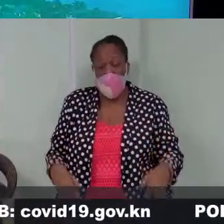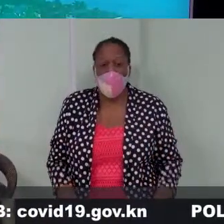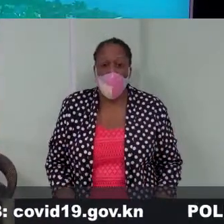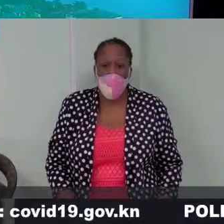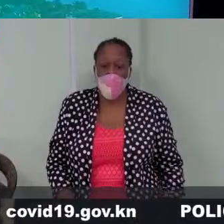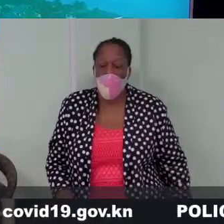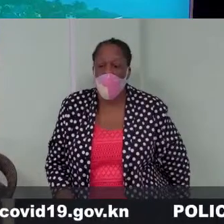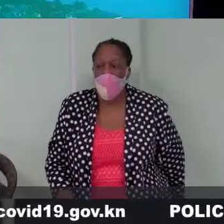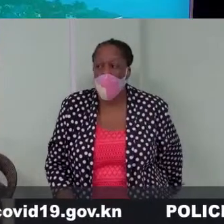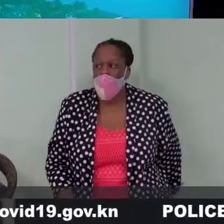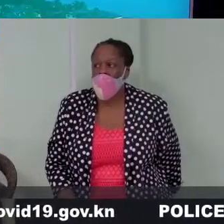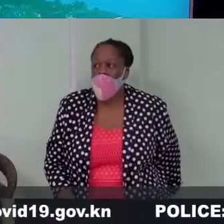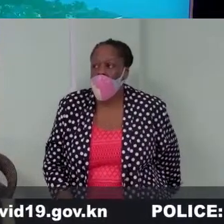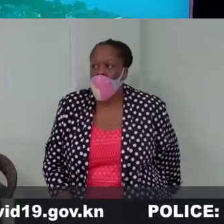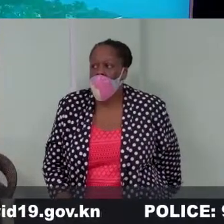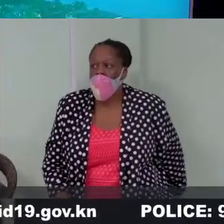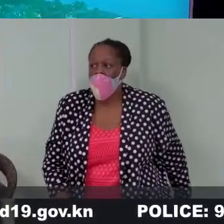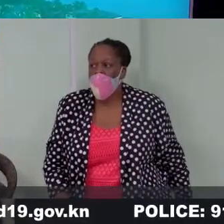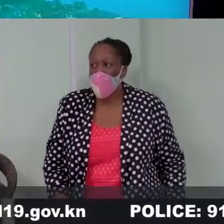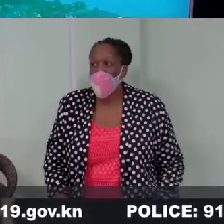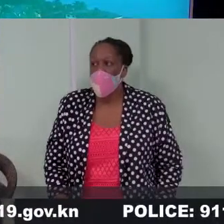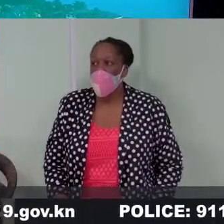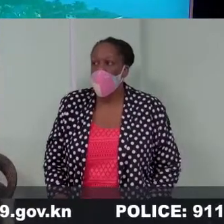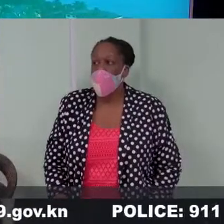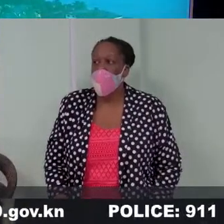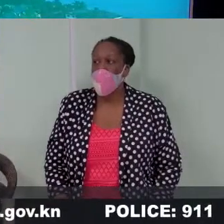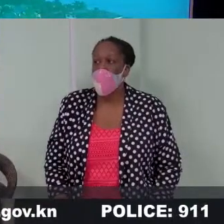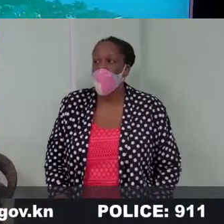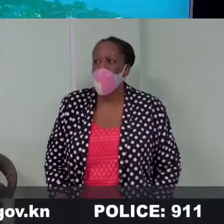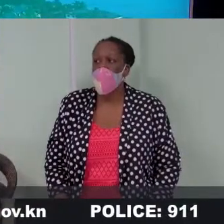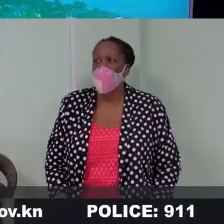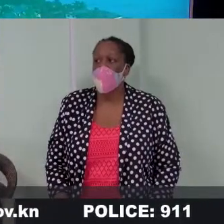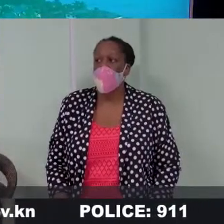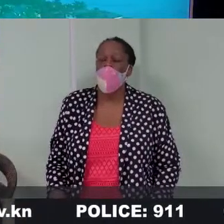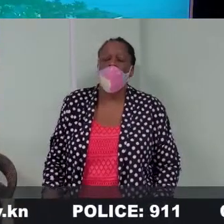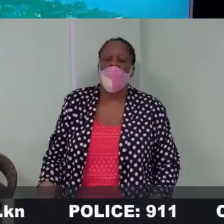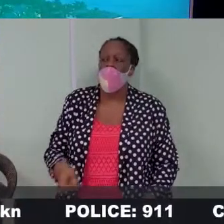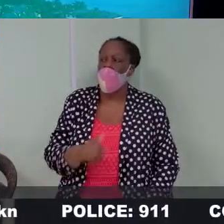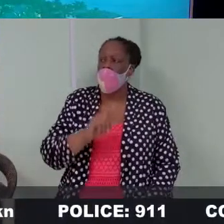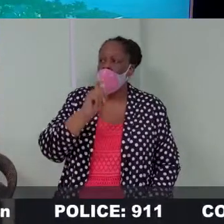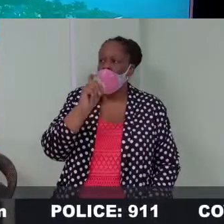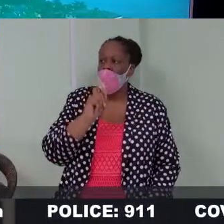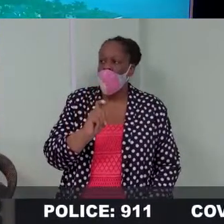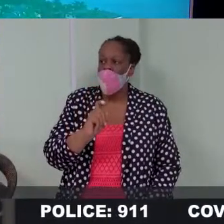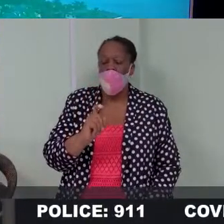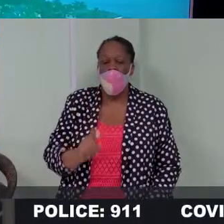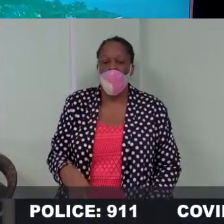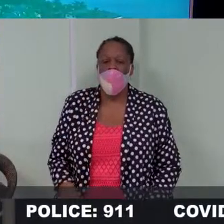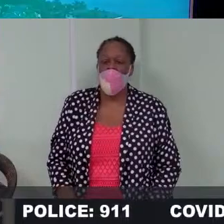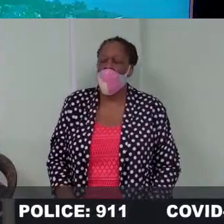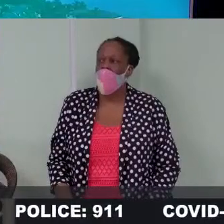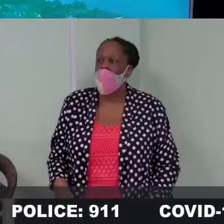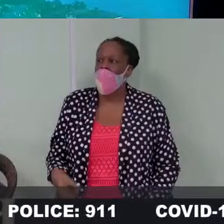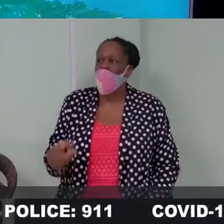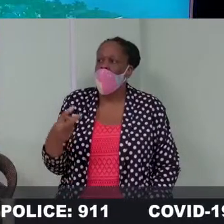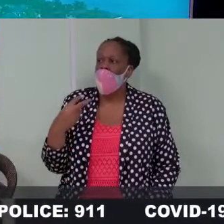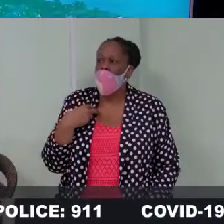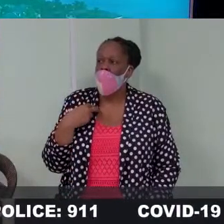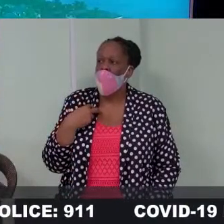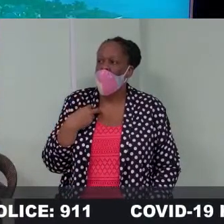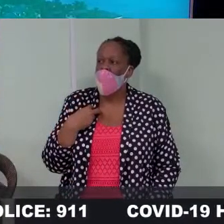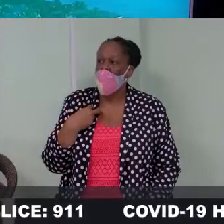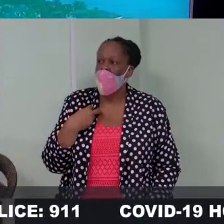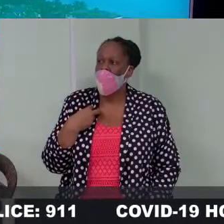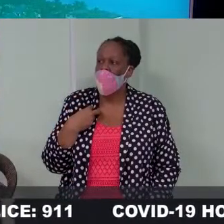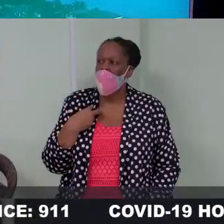And the last question for today, is there any consideration to be given to inbound travelers who, in compliance